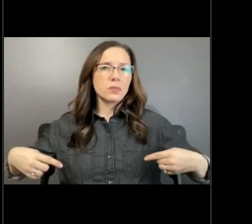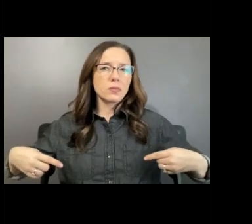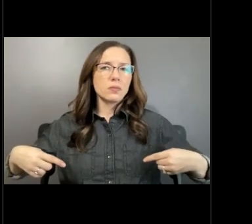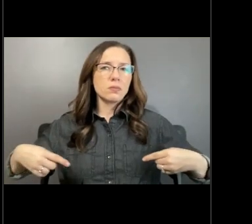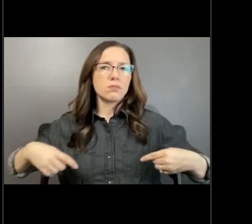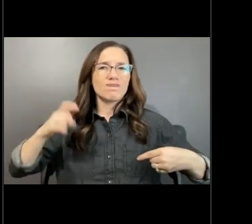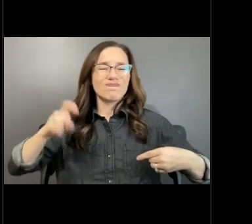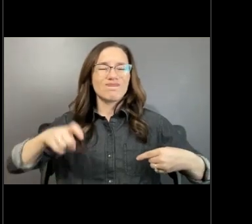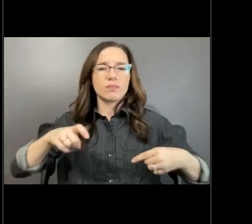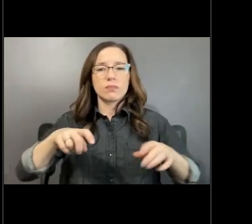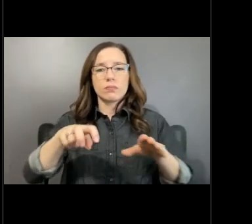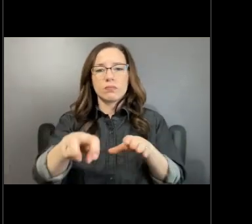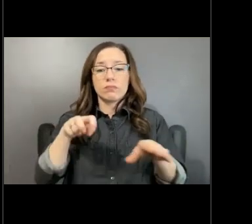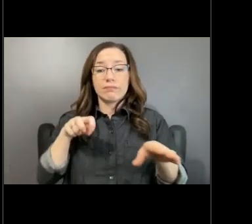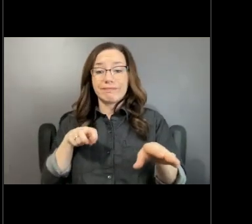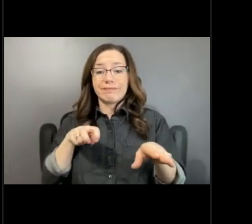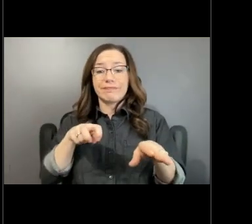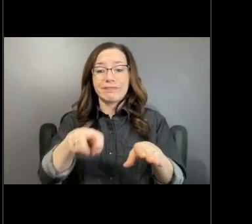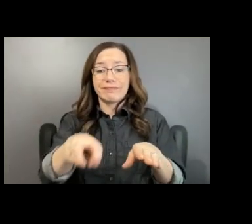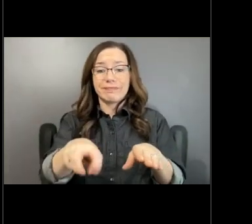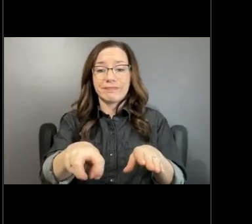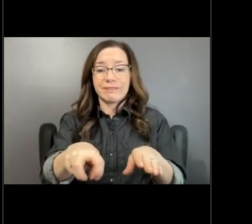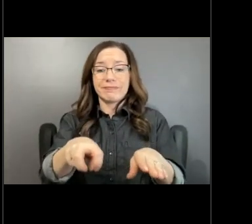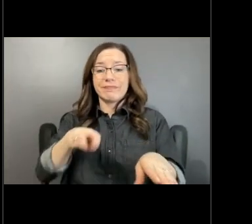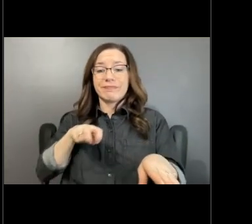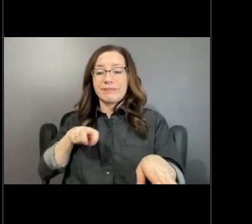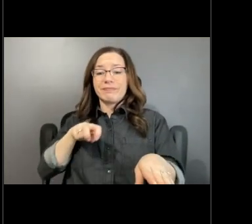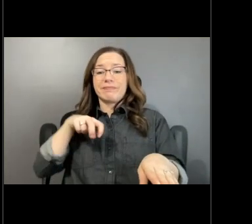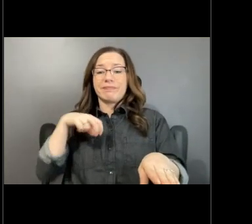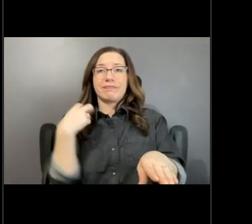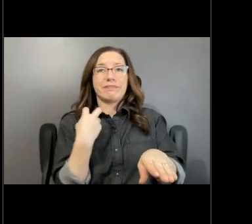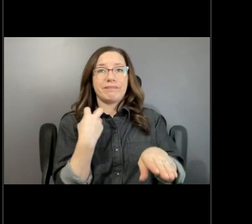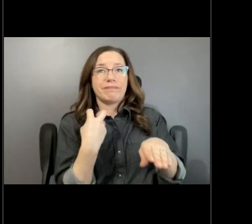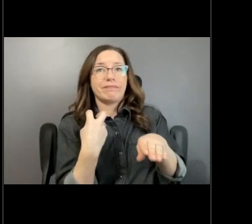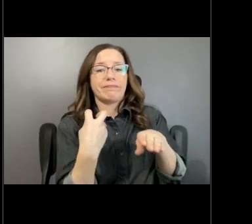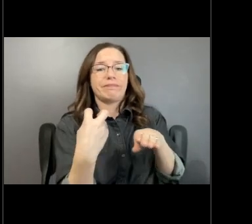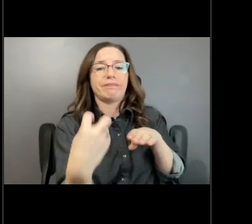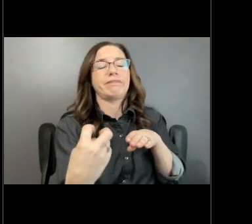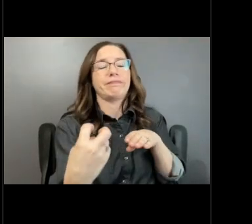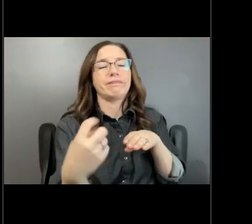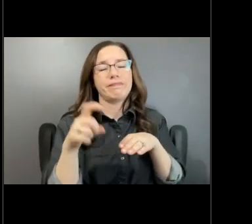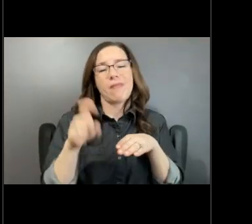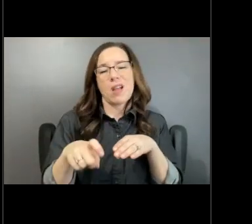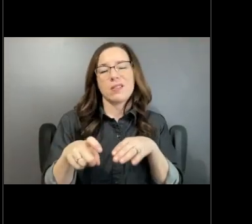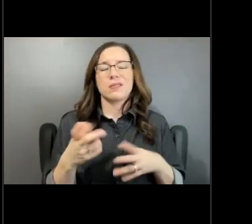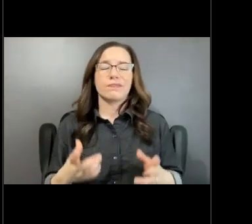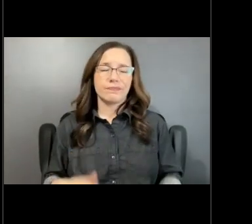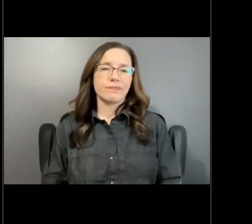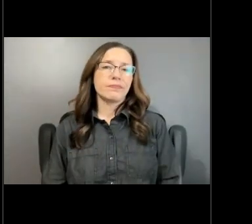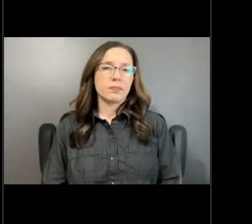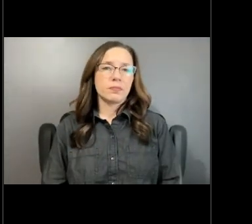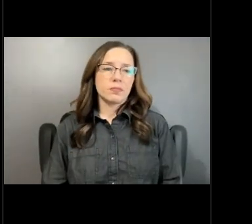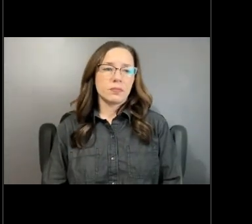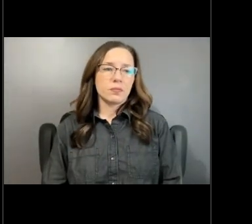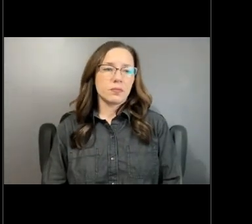exit the kitchen in order to turn around and face the opposite direction.